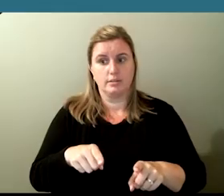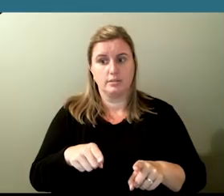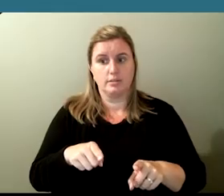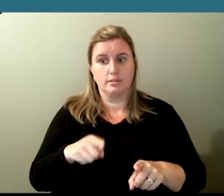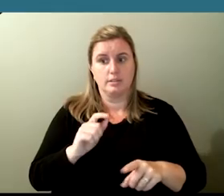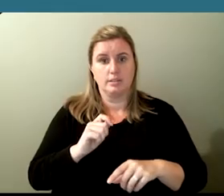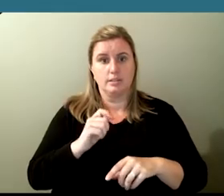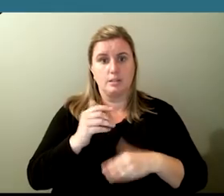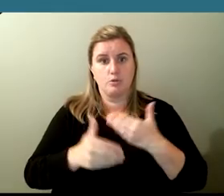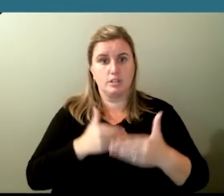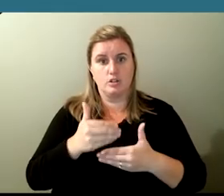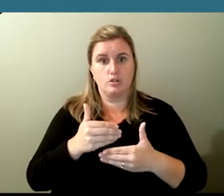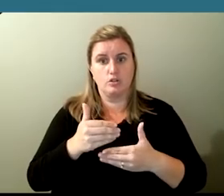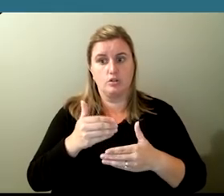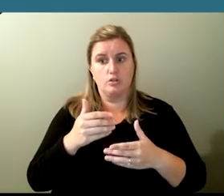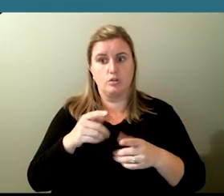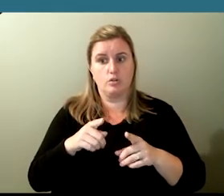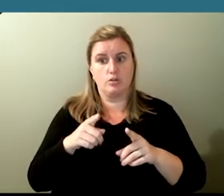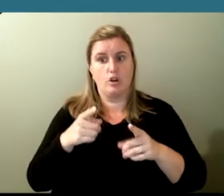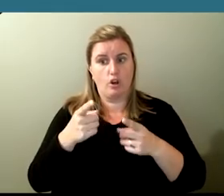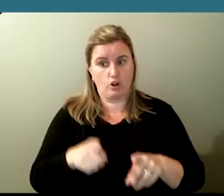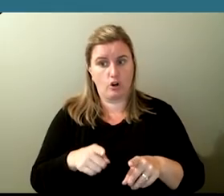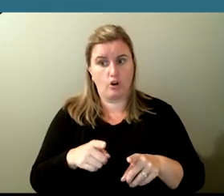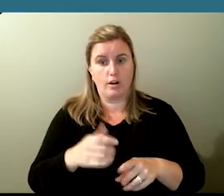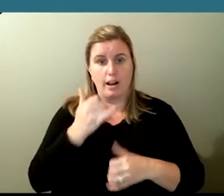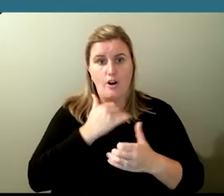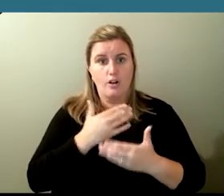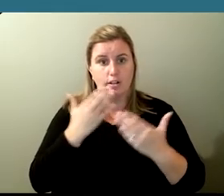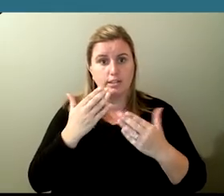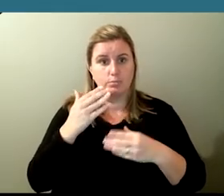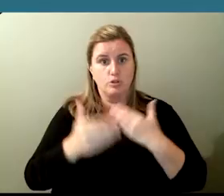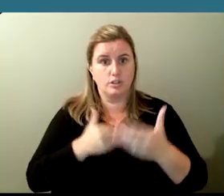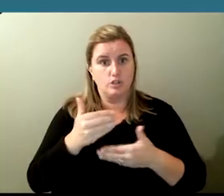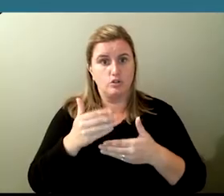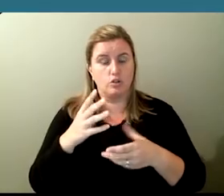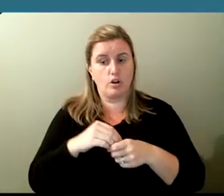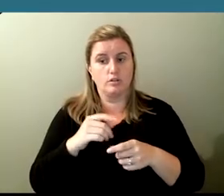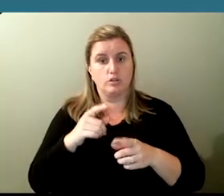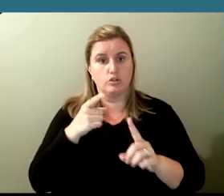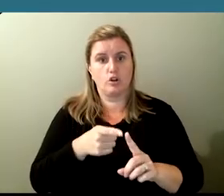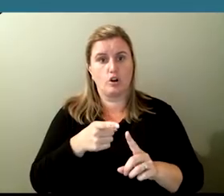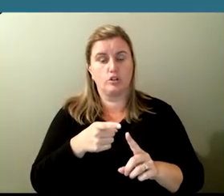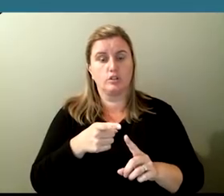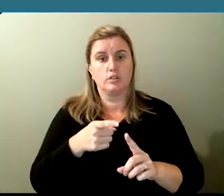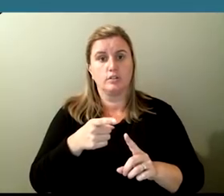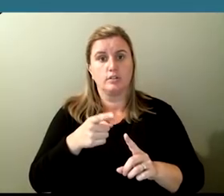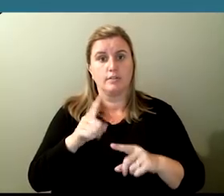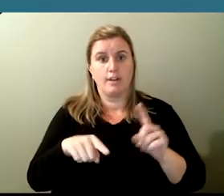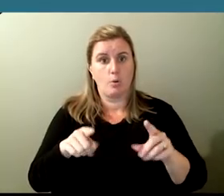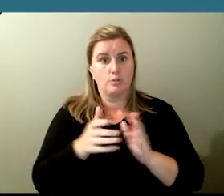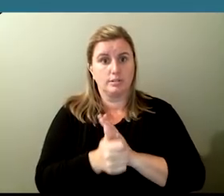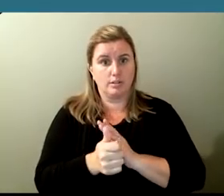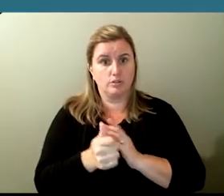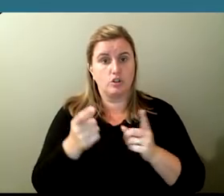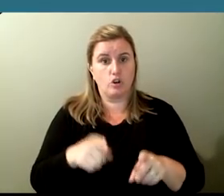implementation of procedures also occurred. Of errorless procedures across target variable skills actually occurred. And at the